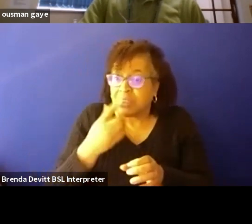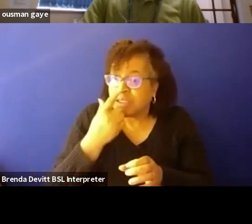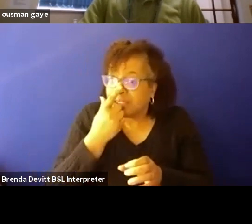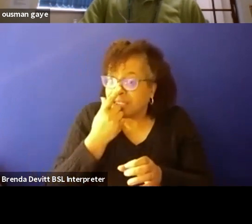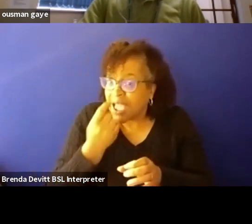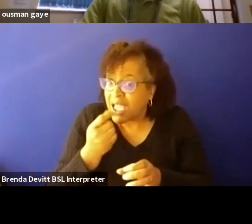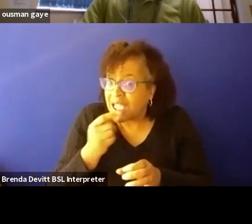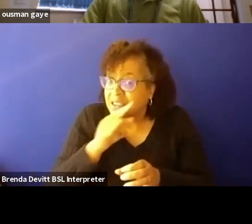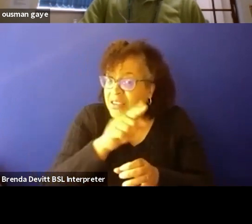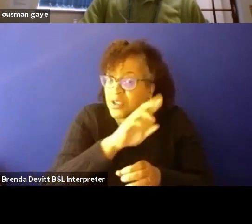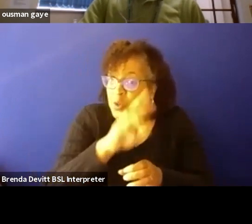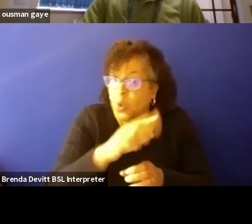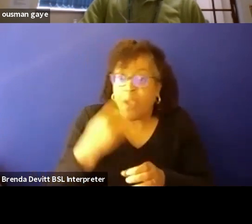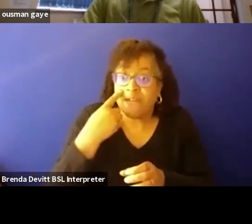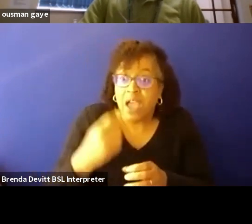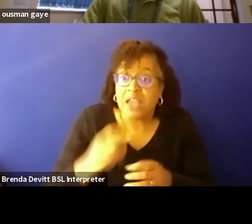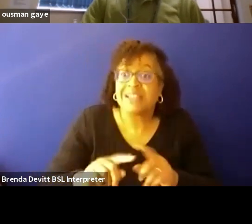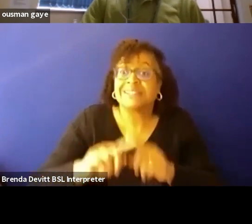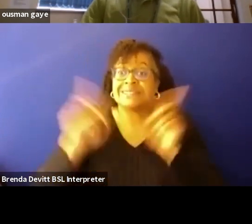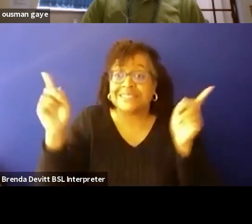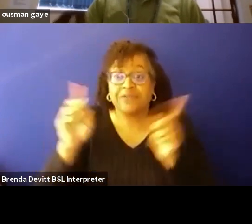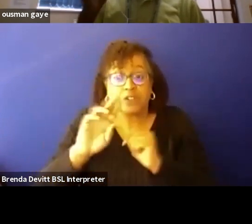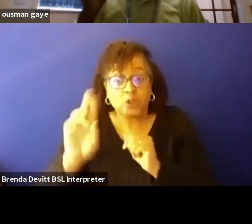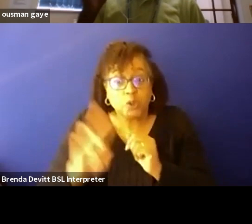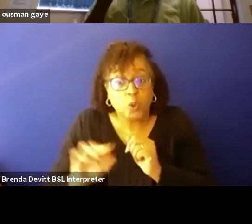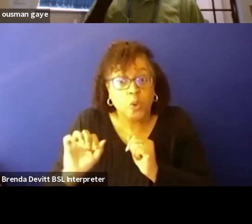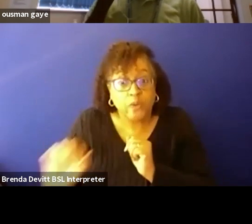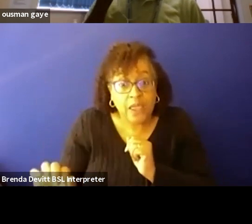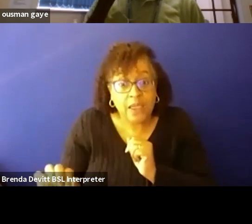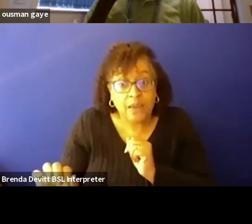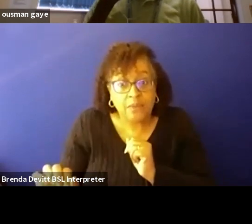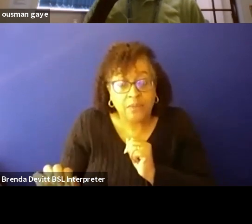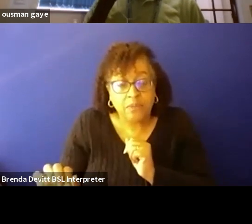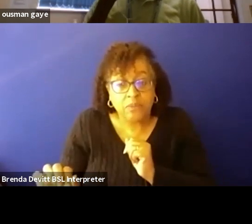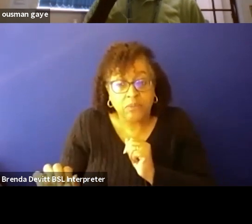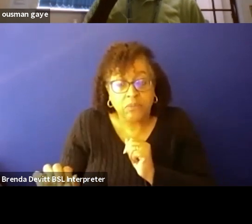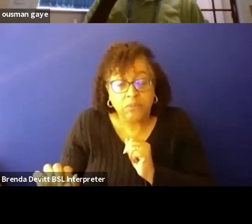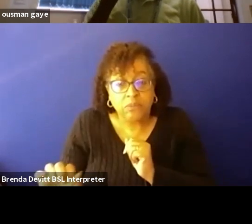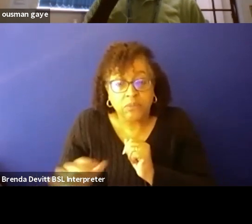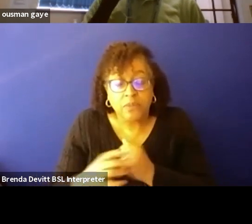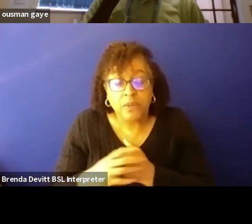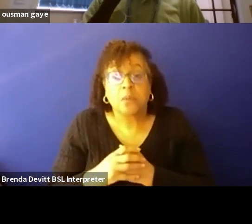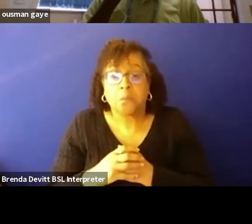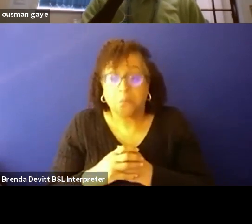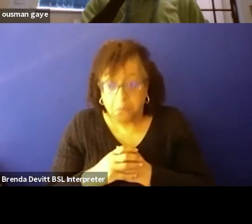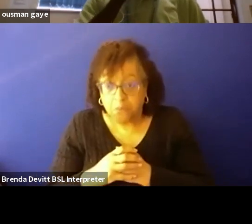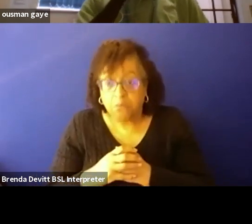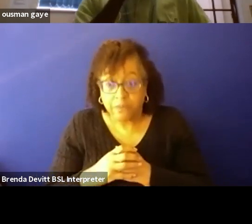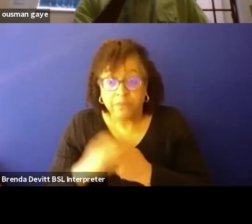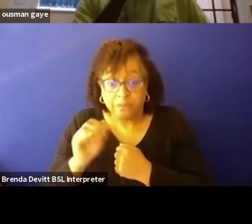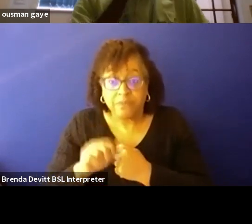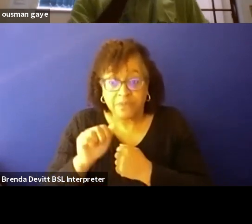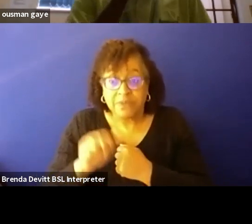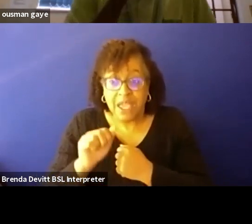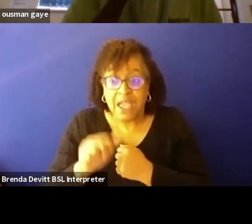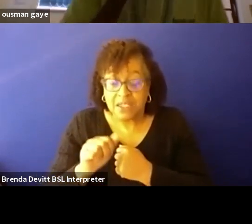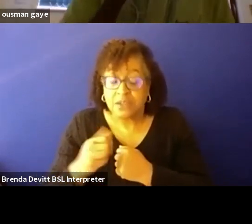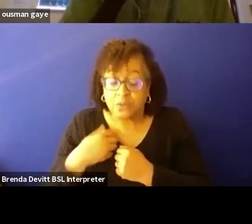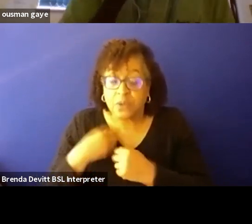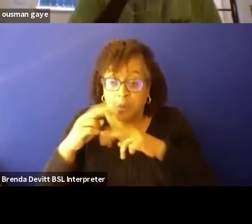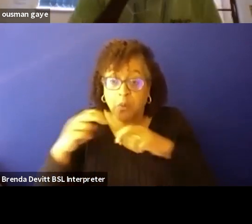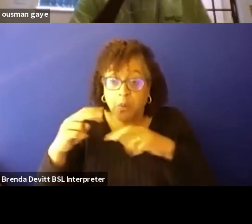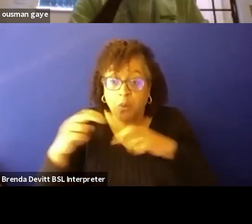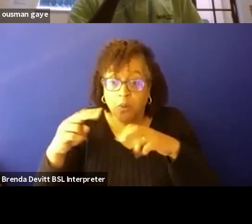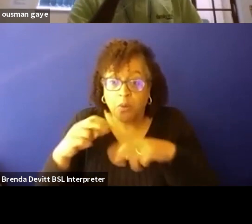school? Yeah, we would look to as soon as possible to place him into another school.